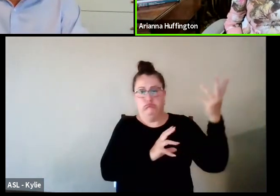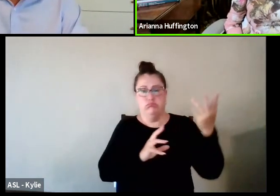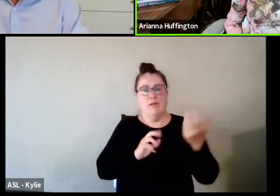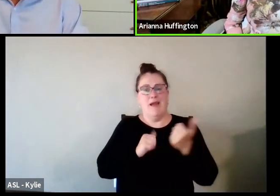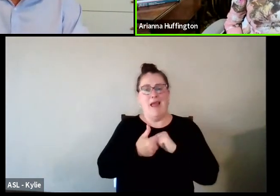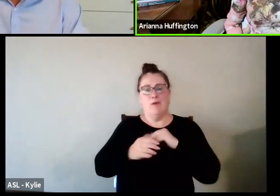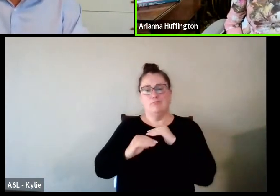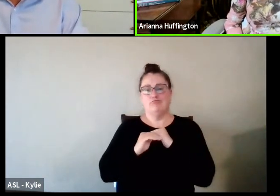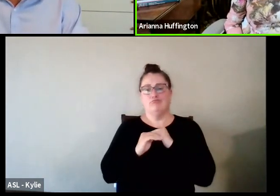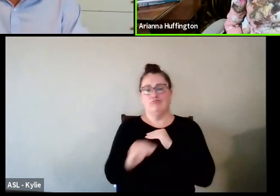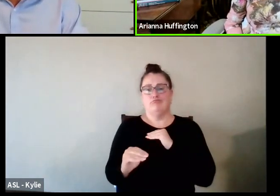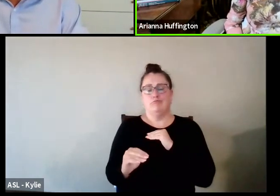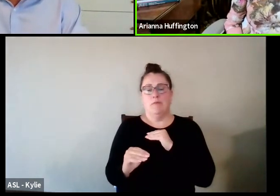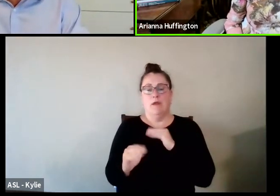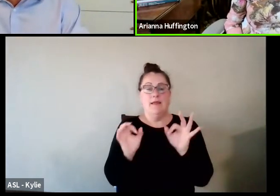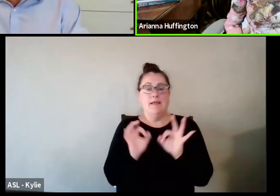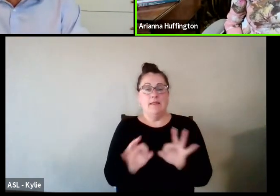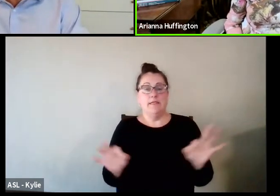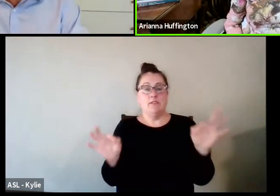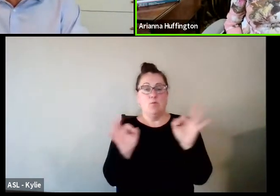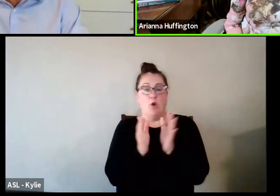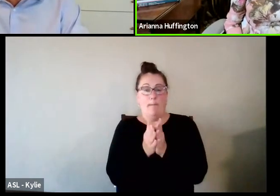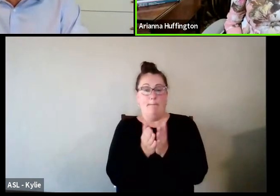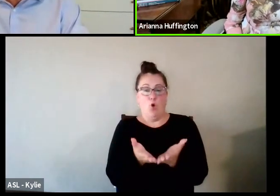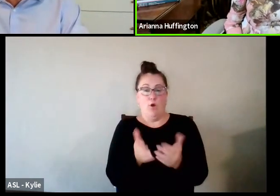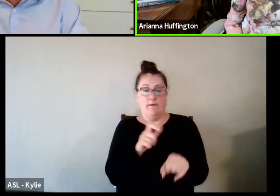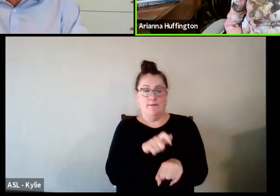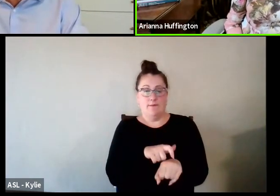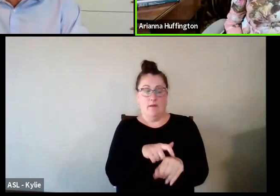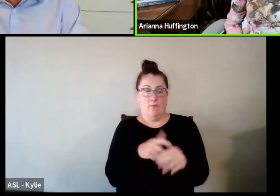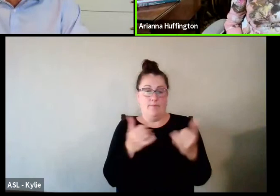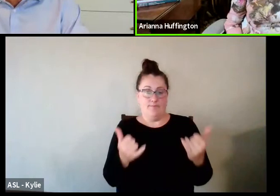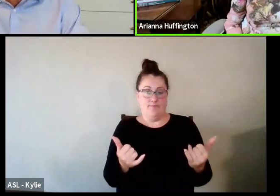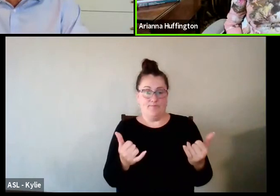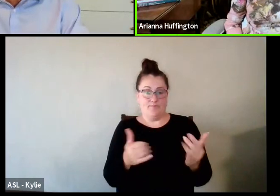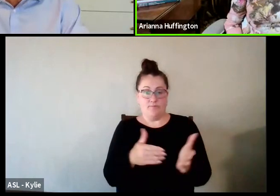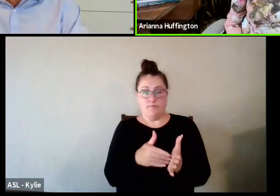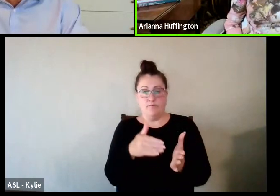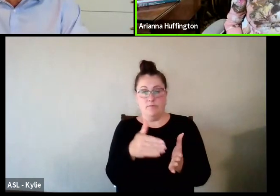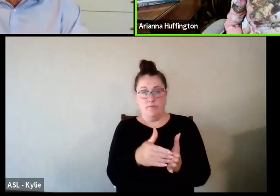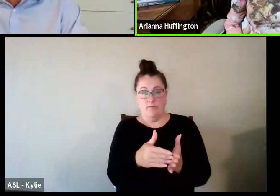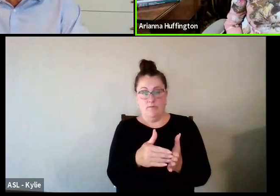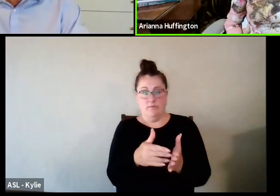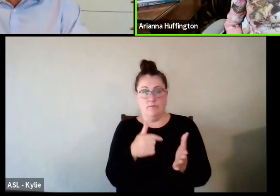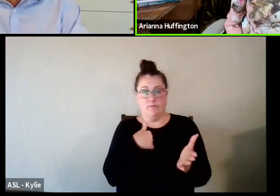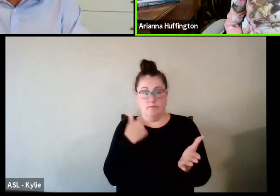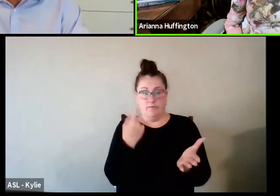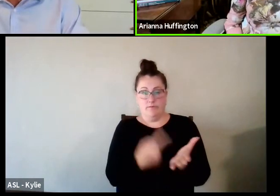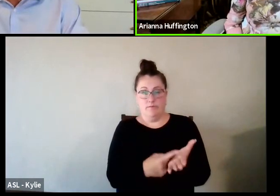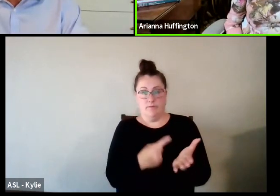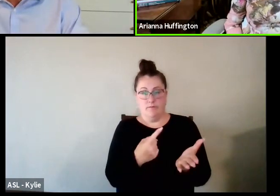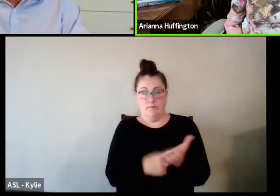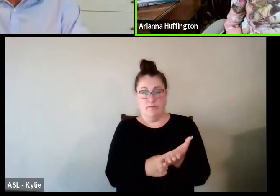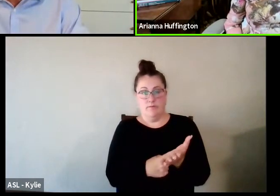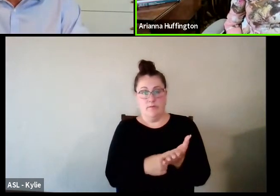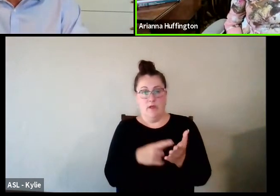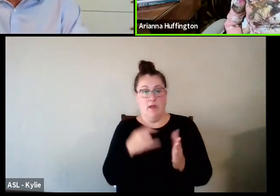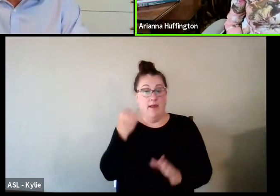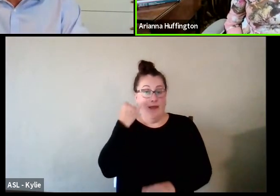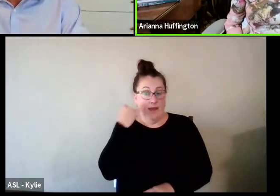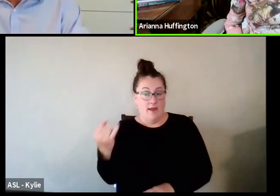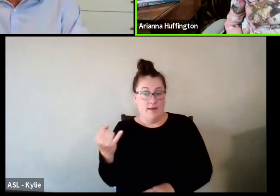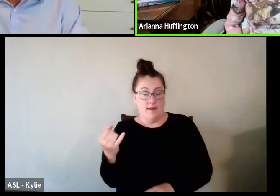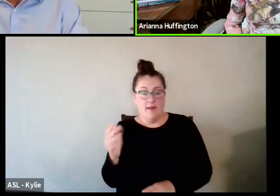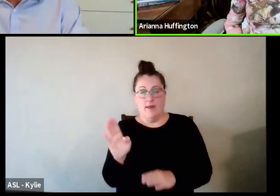feel this is such an important book for our times. And often when I discuss these ideas with